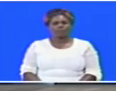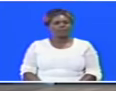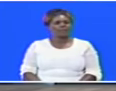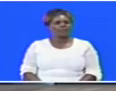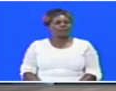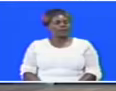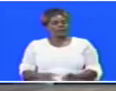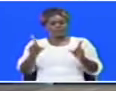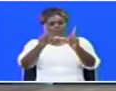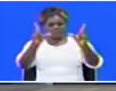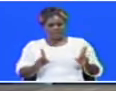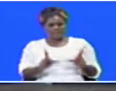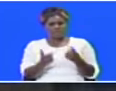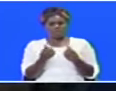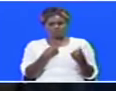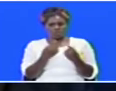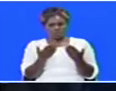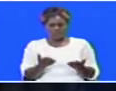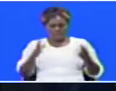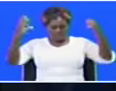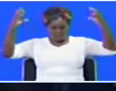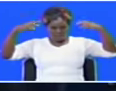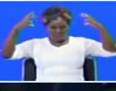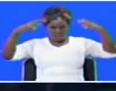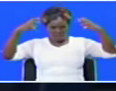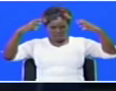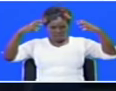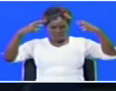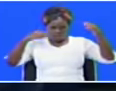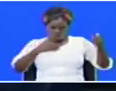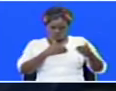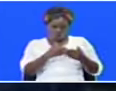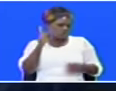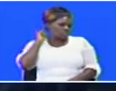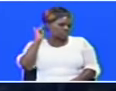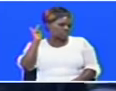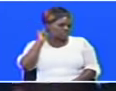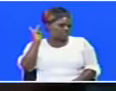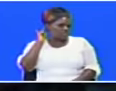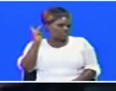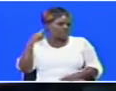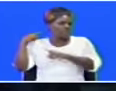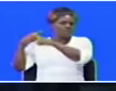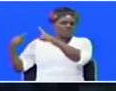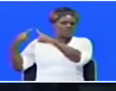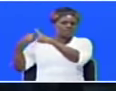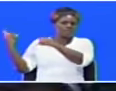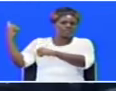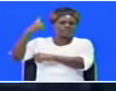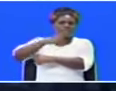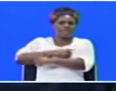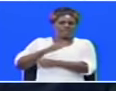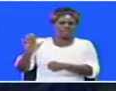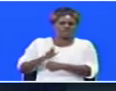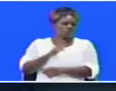Well, Linda, as you speak, of course, it's raining. Bomet, it's close to Kisii, and that has been what we've been experiencing the whole day